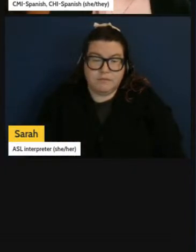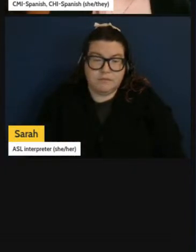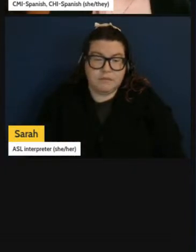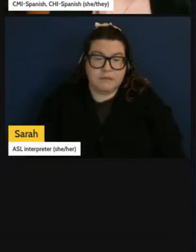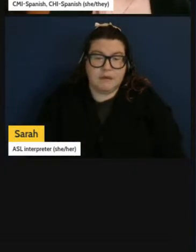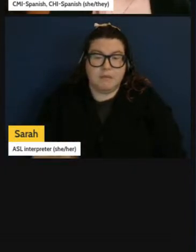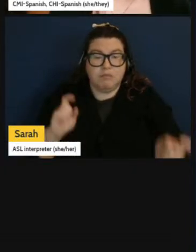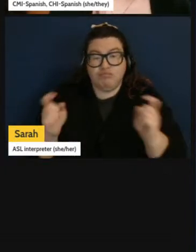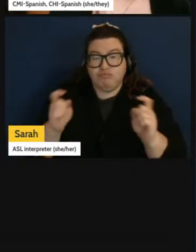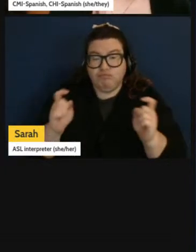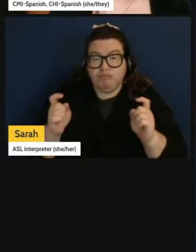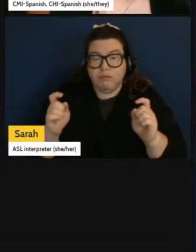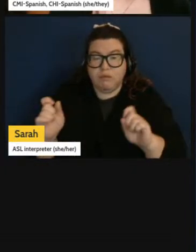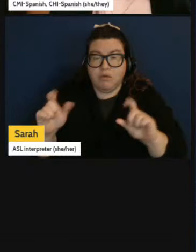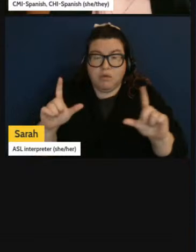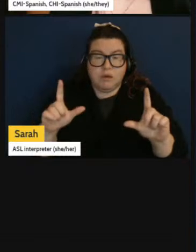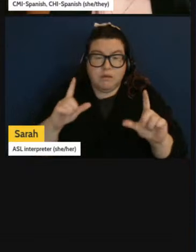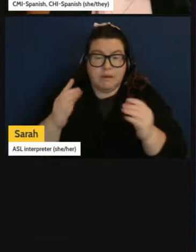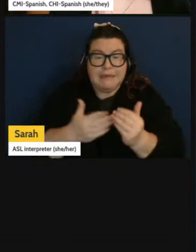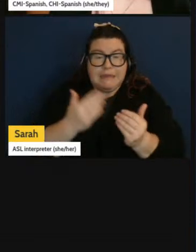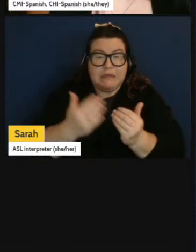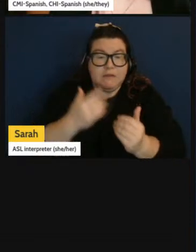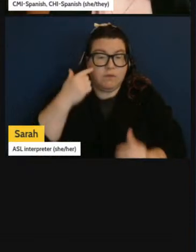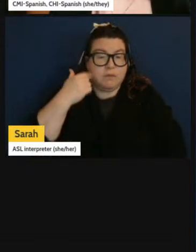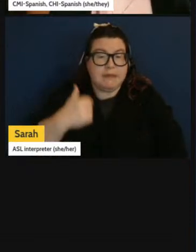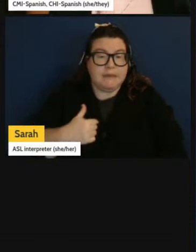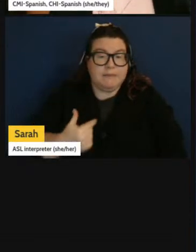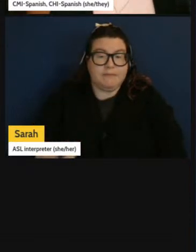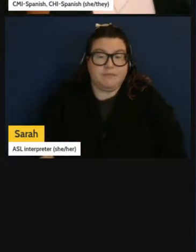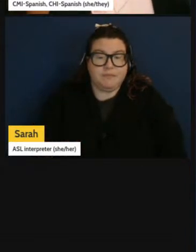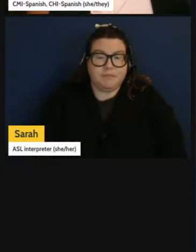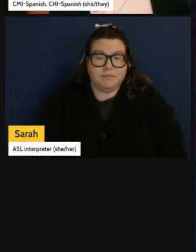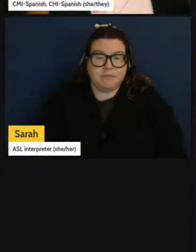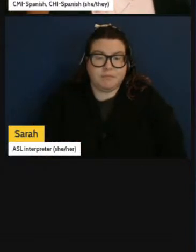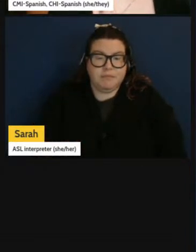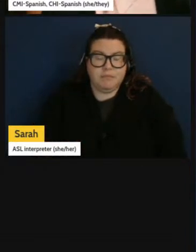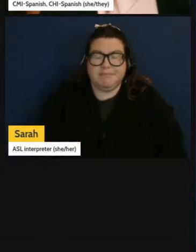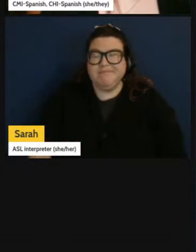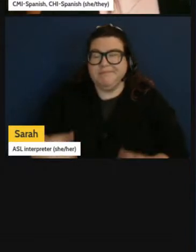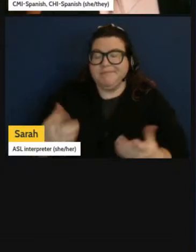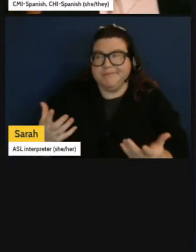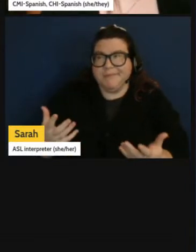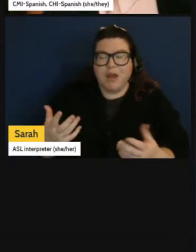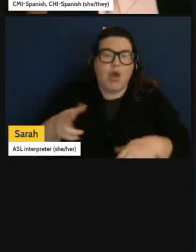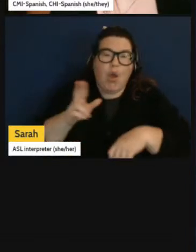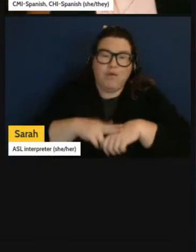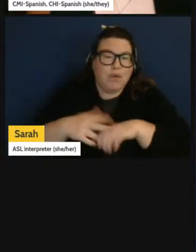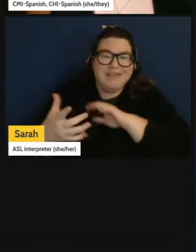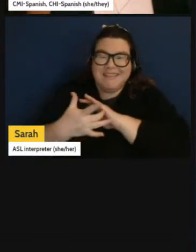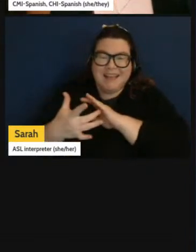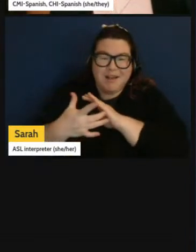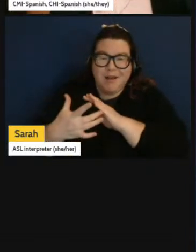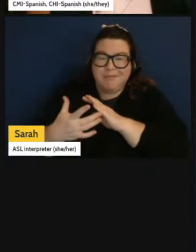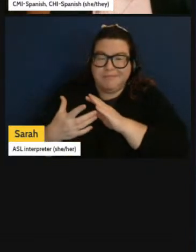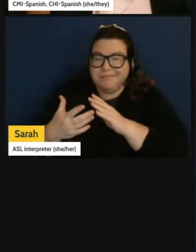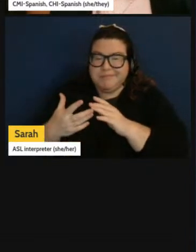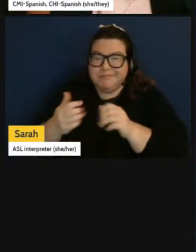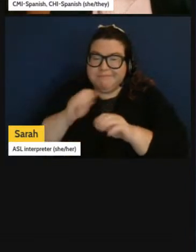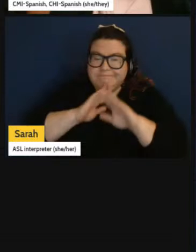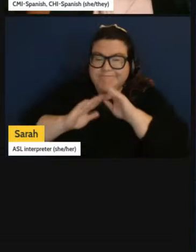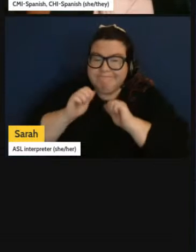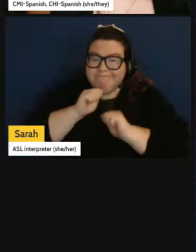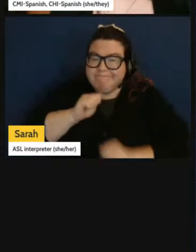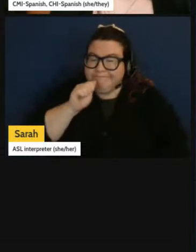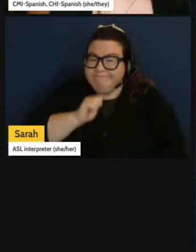make things a little bit easier for me. Like I said, the technology is something that I'm working through today, so I appreciate your